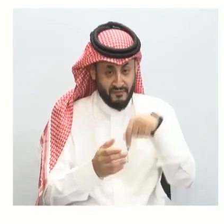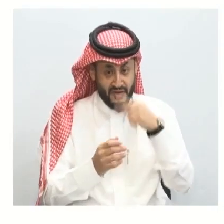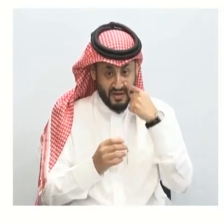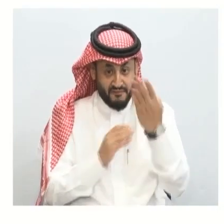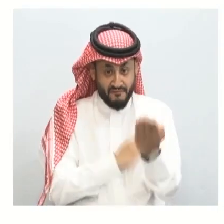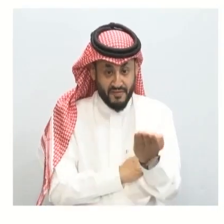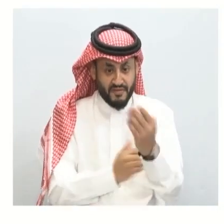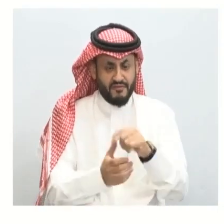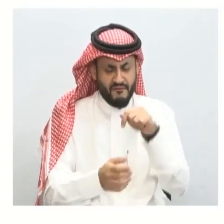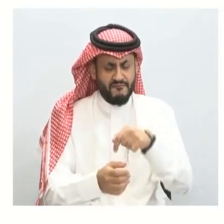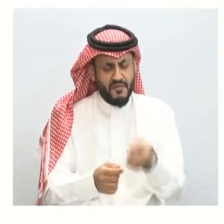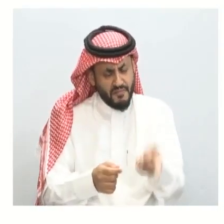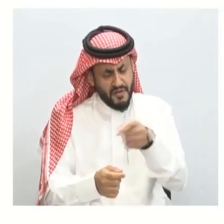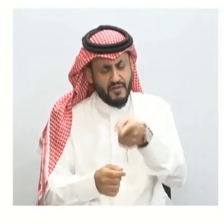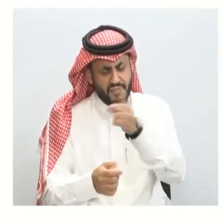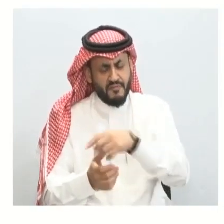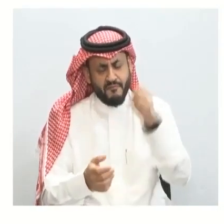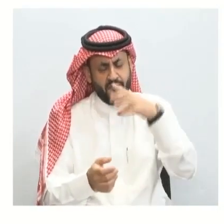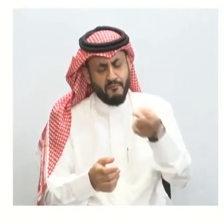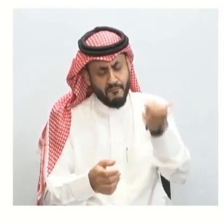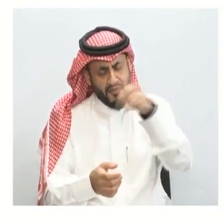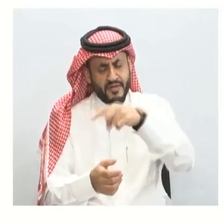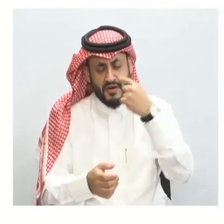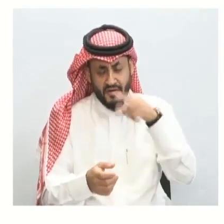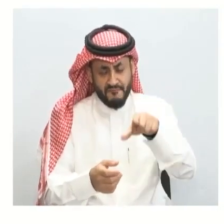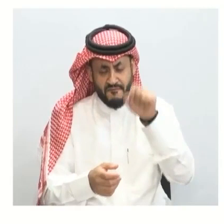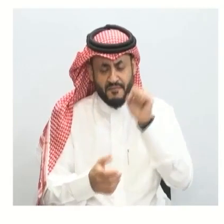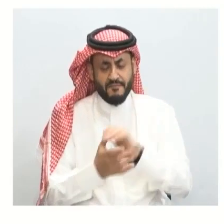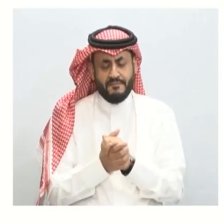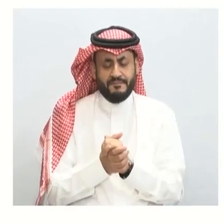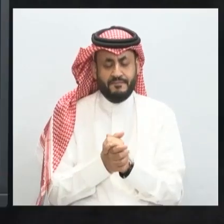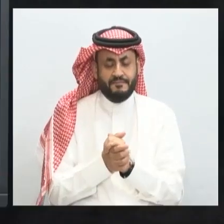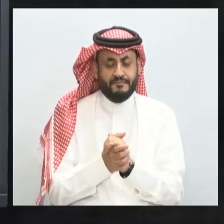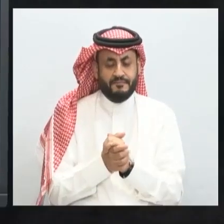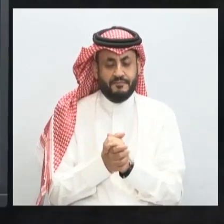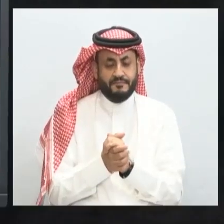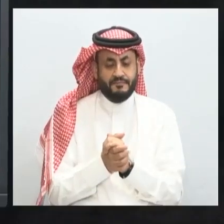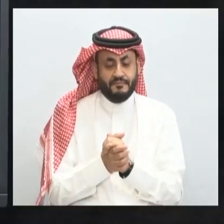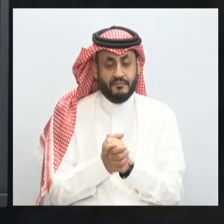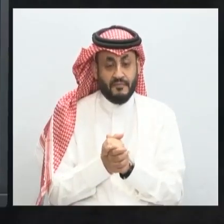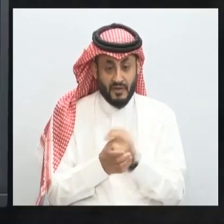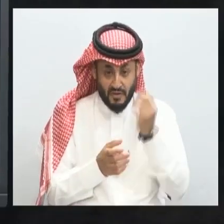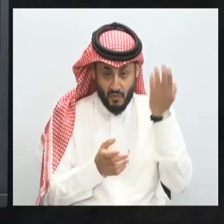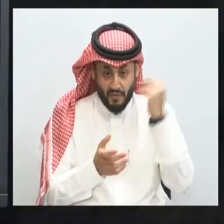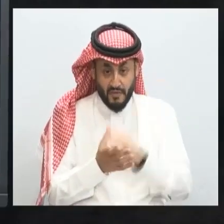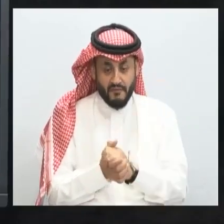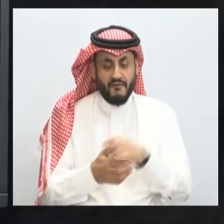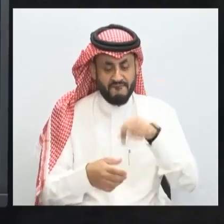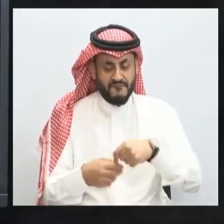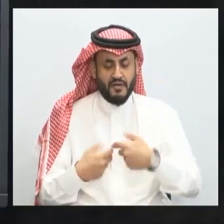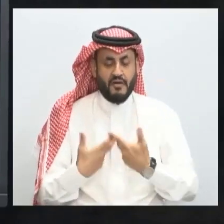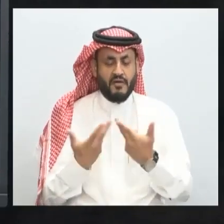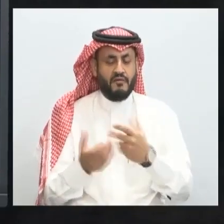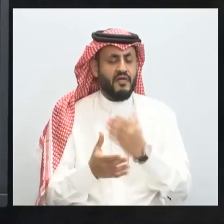a better chance of picking up signals in the future? So as we mentioned that they are optimistic, they are confident.